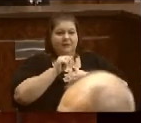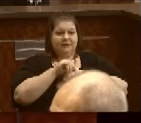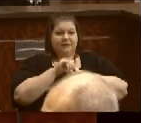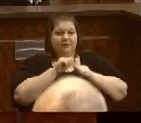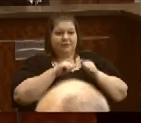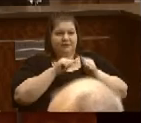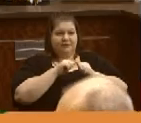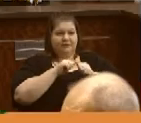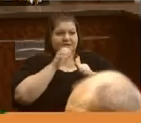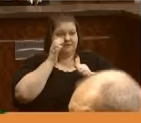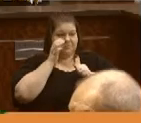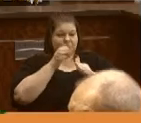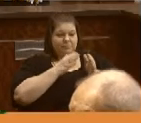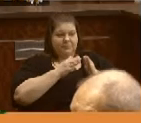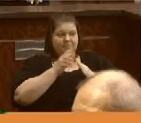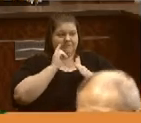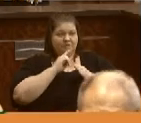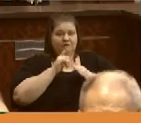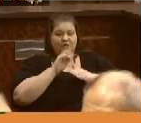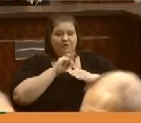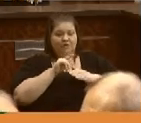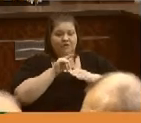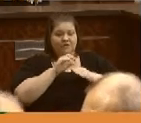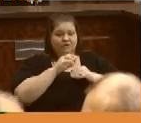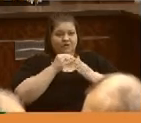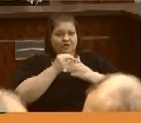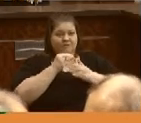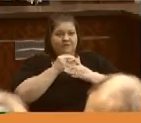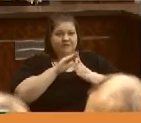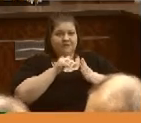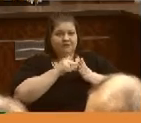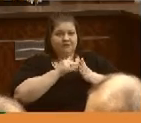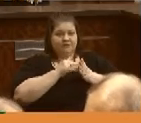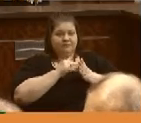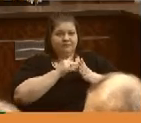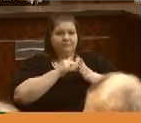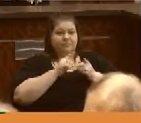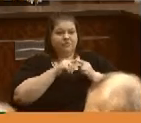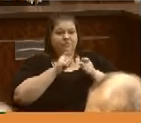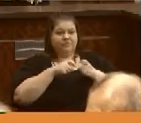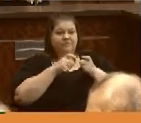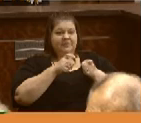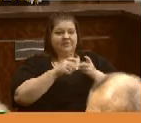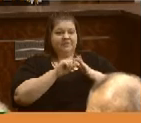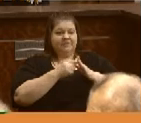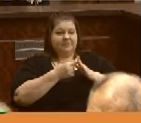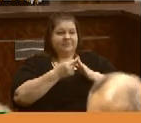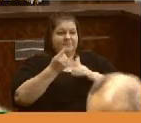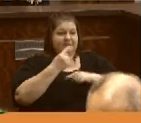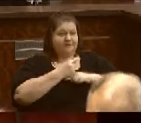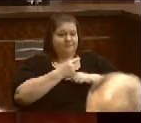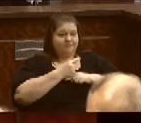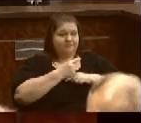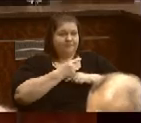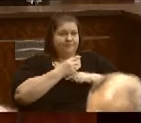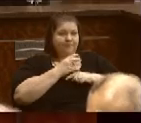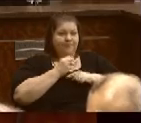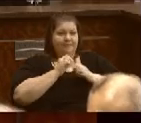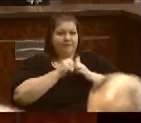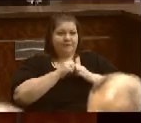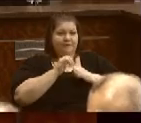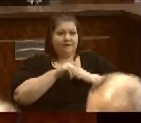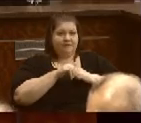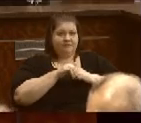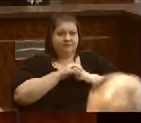Conceptual Plan for the Laurel Shopping Center Development with conditions and providing for an effective date. And with that, Mr.